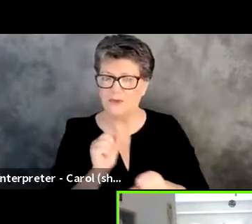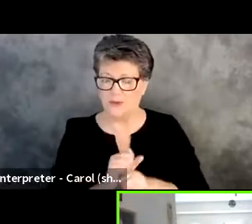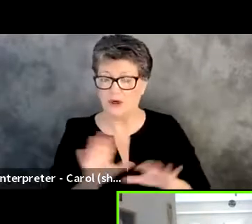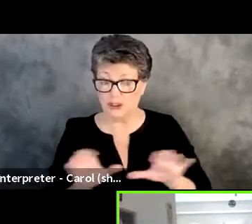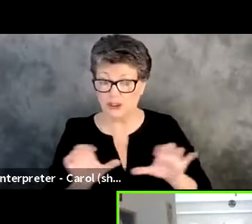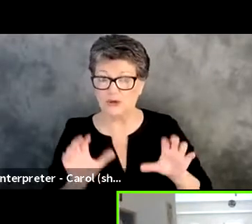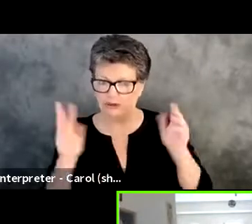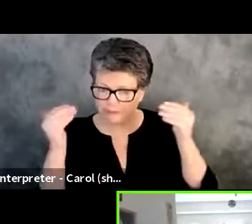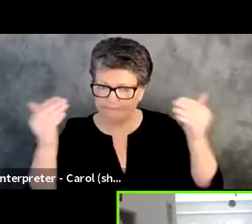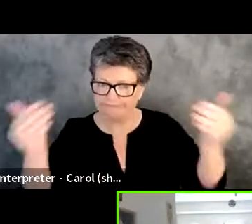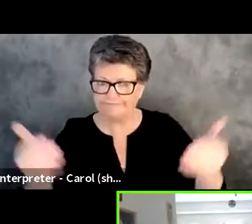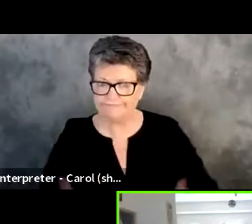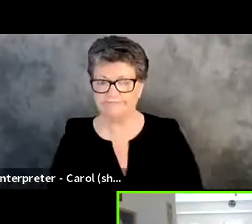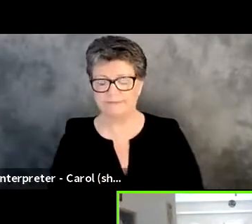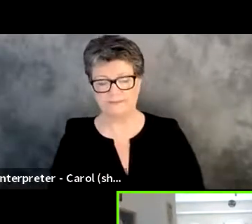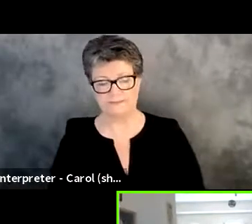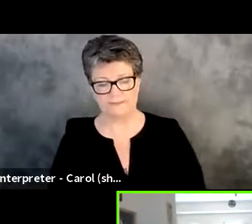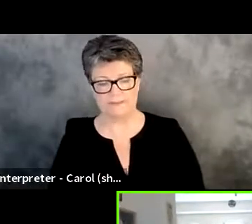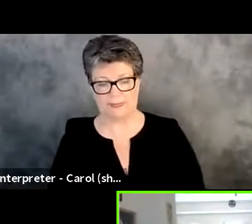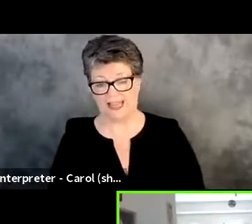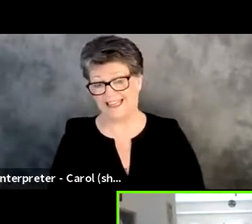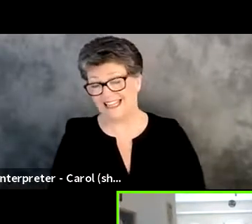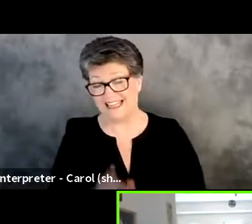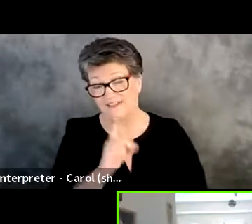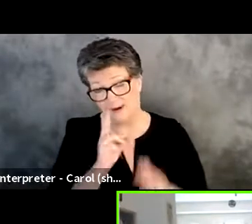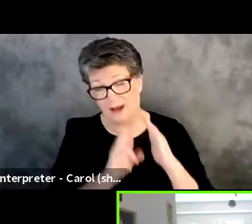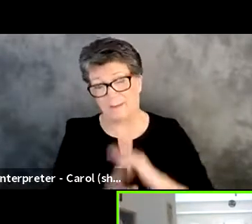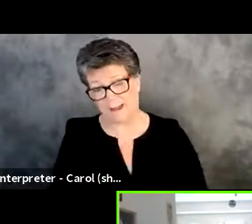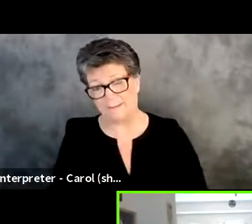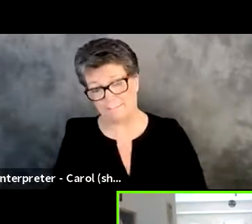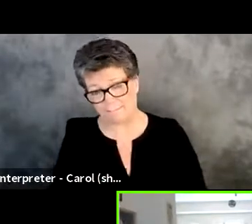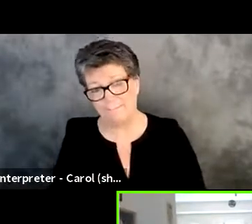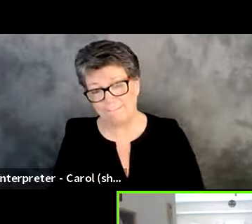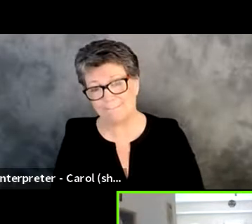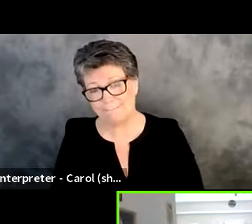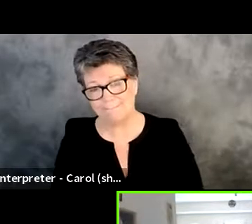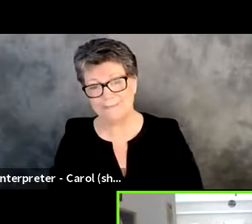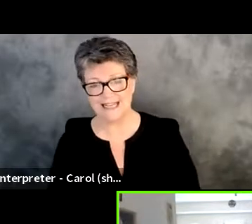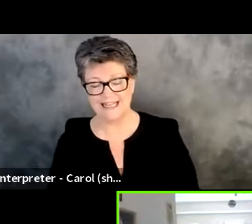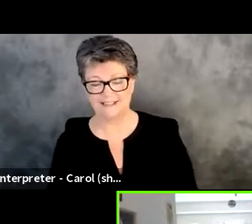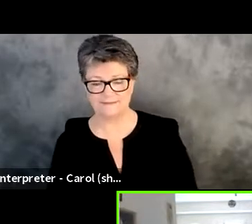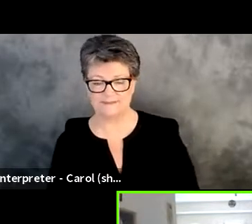advance. So it is very humbling.